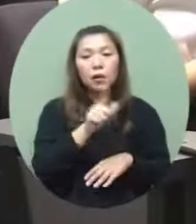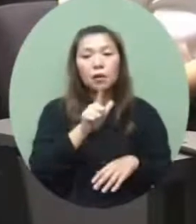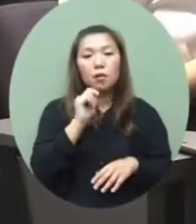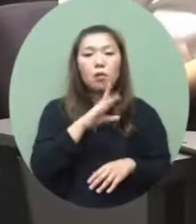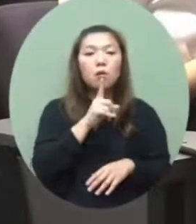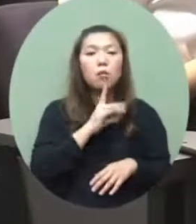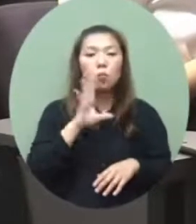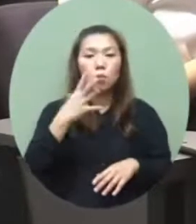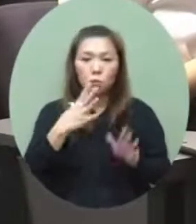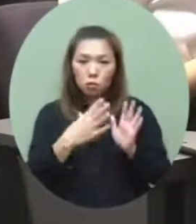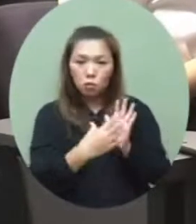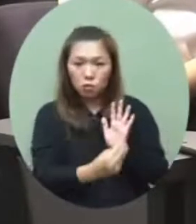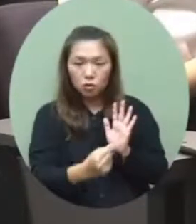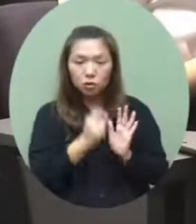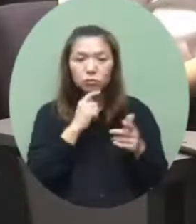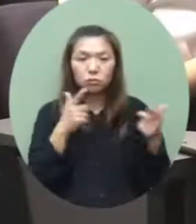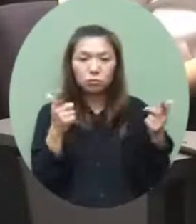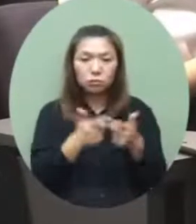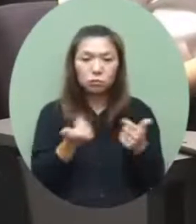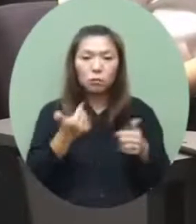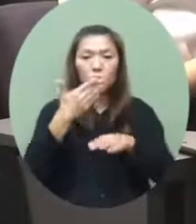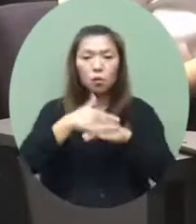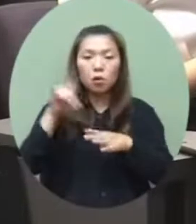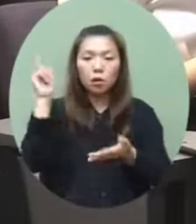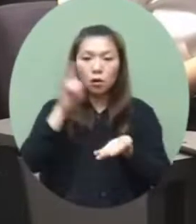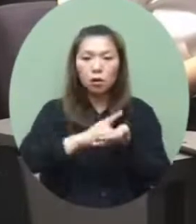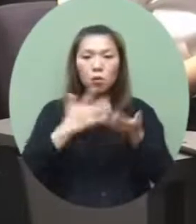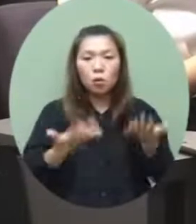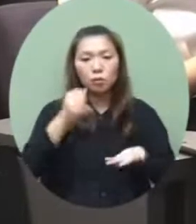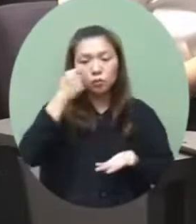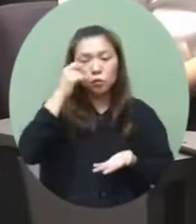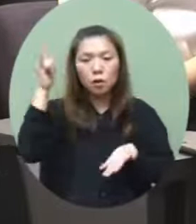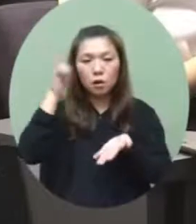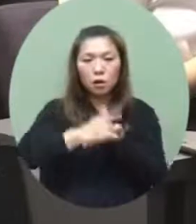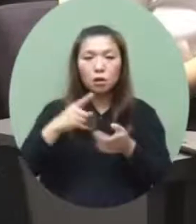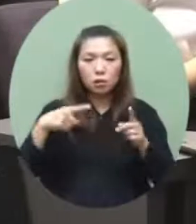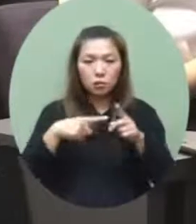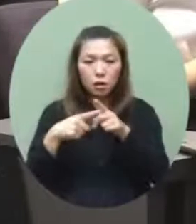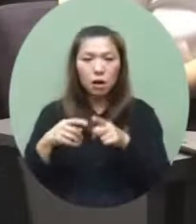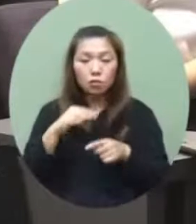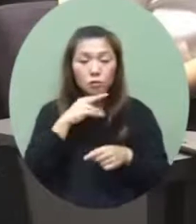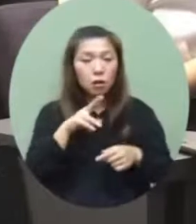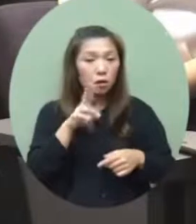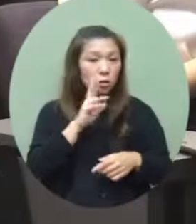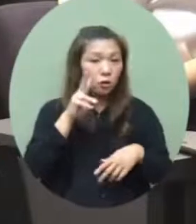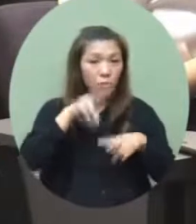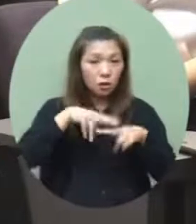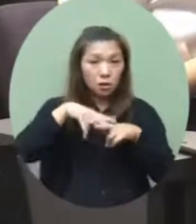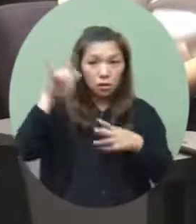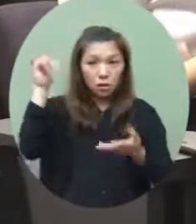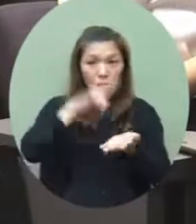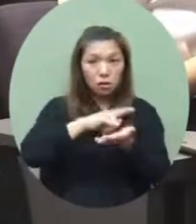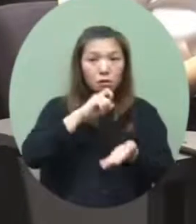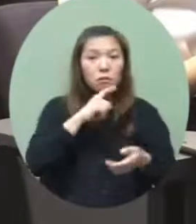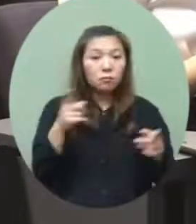of quarantine? He mentioned the yellow and red code for